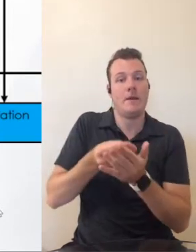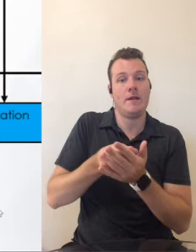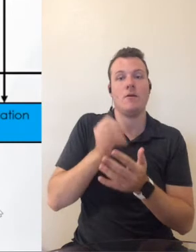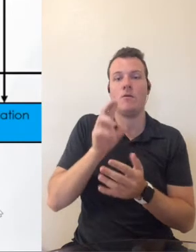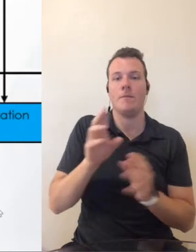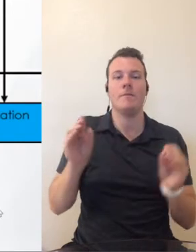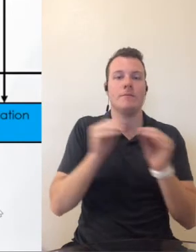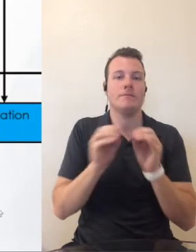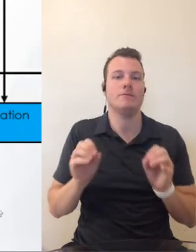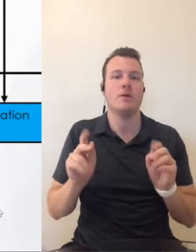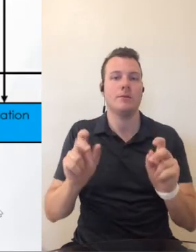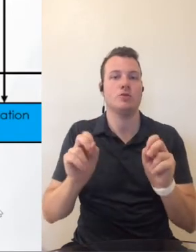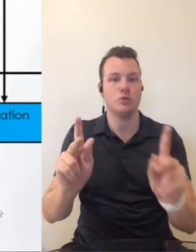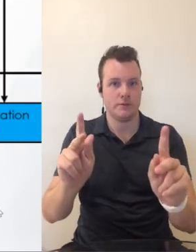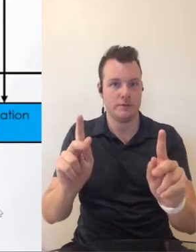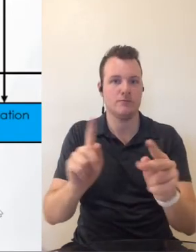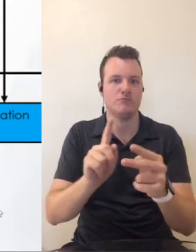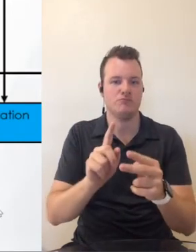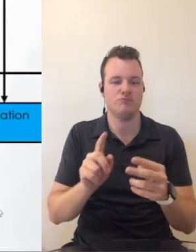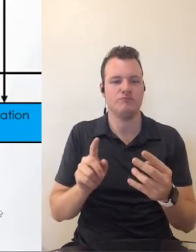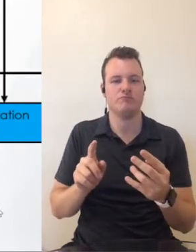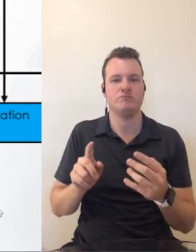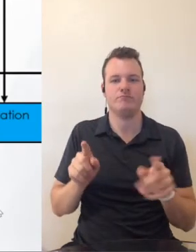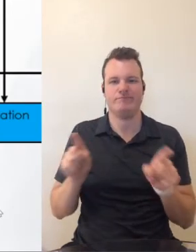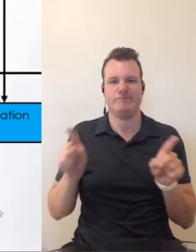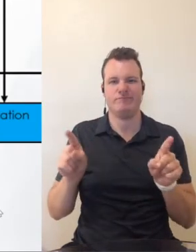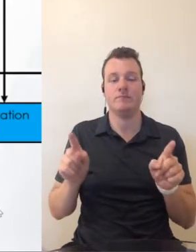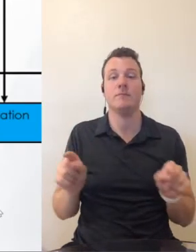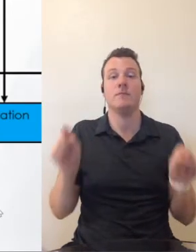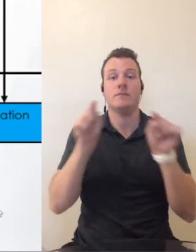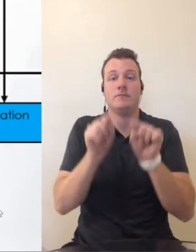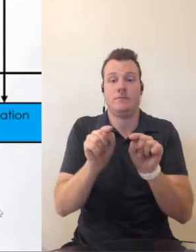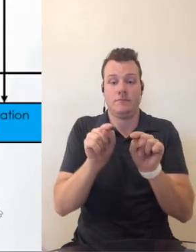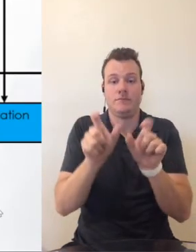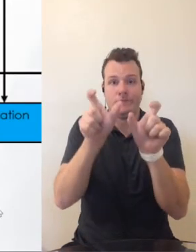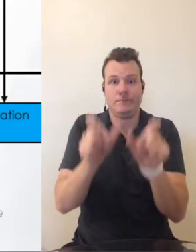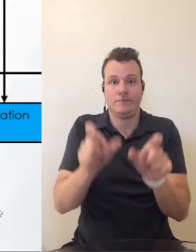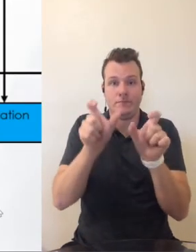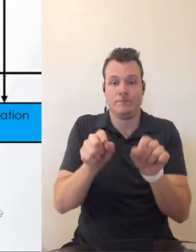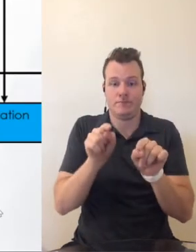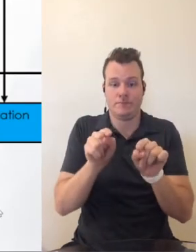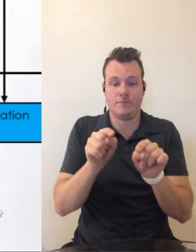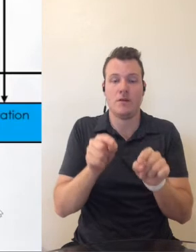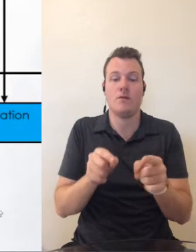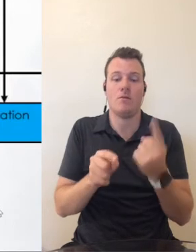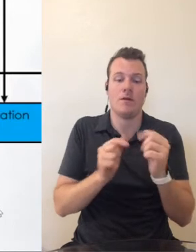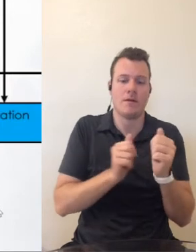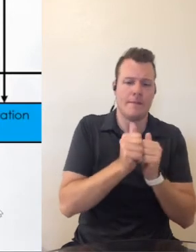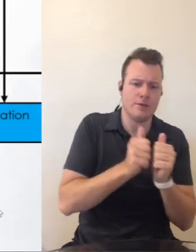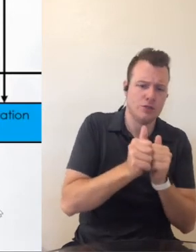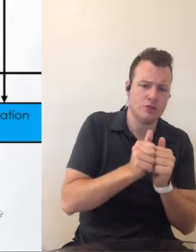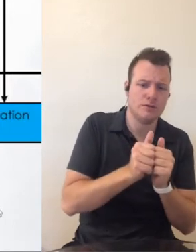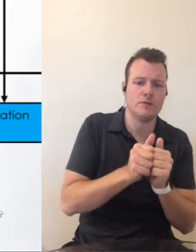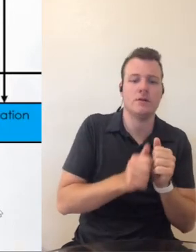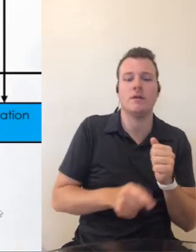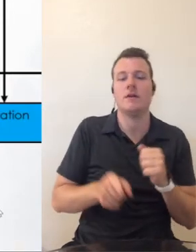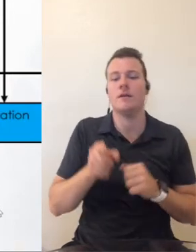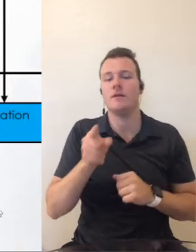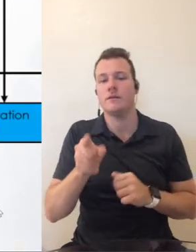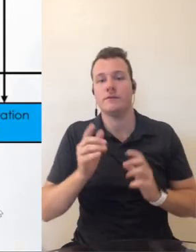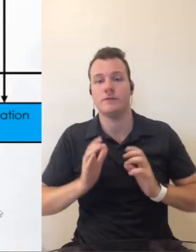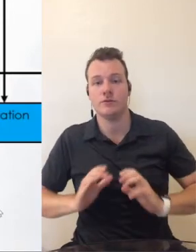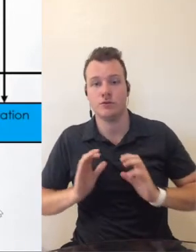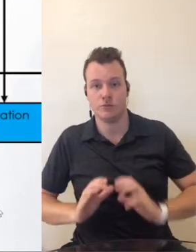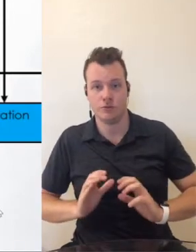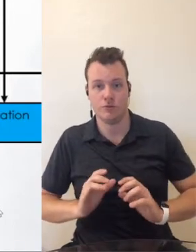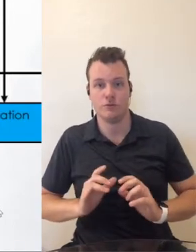having more opportunities. The two in the middle, one has to do with competition and the other one has to do with